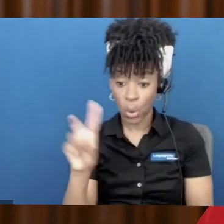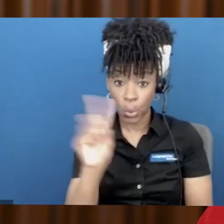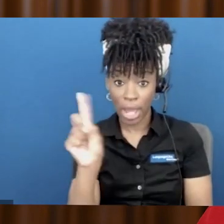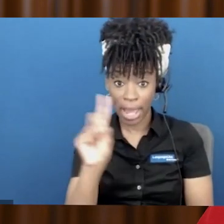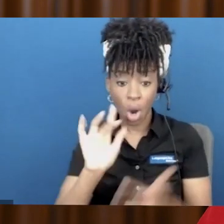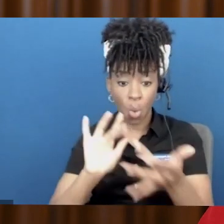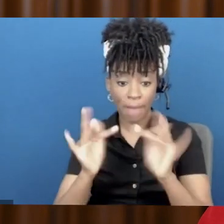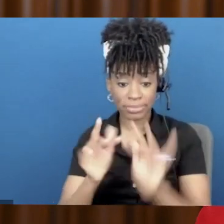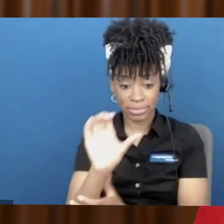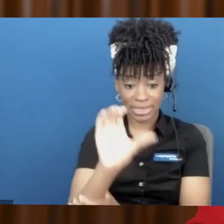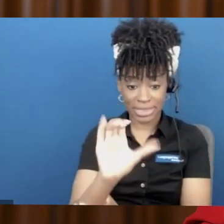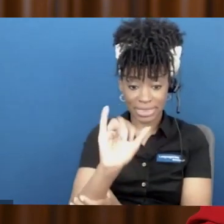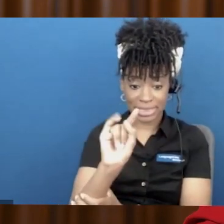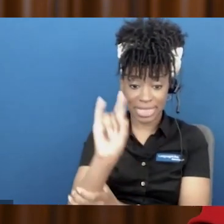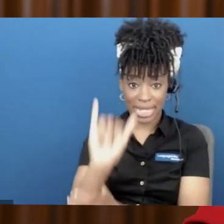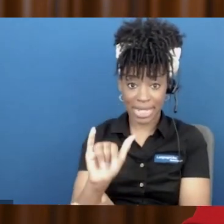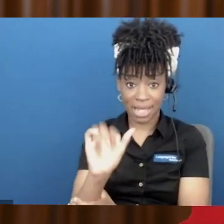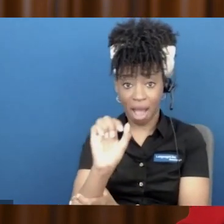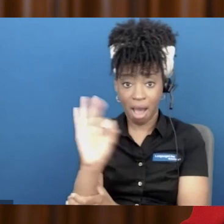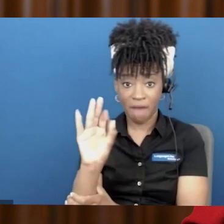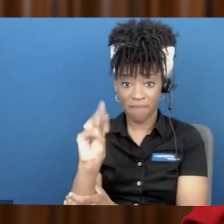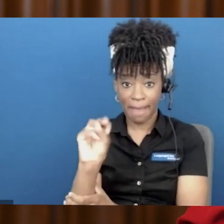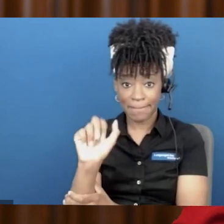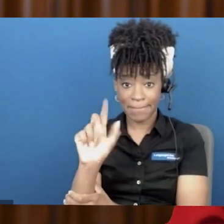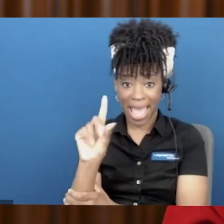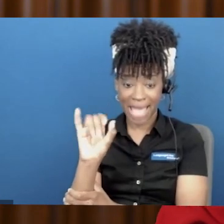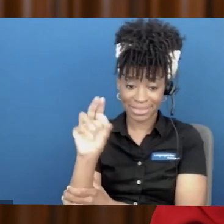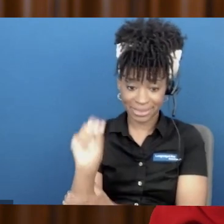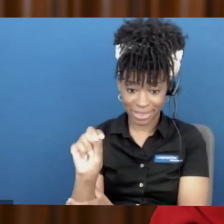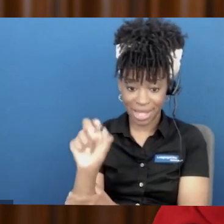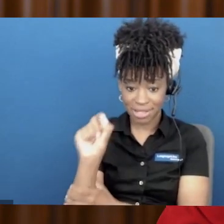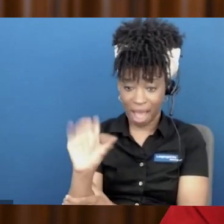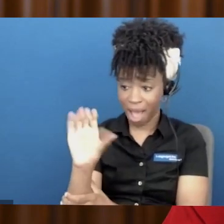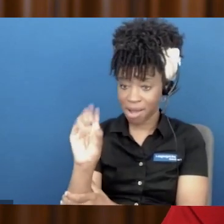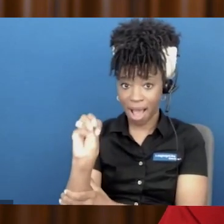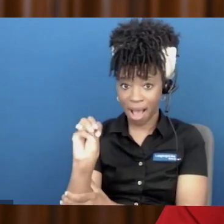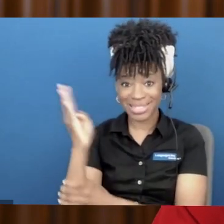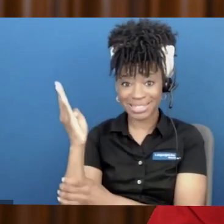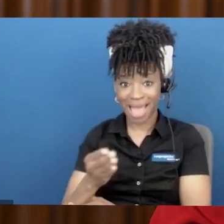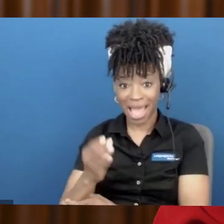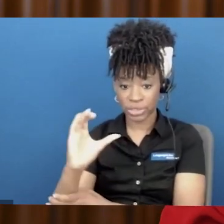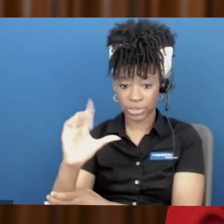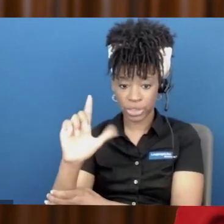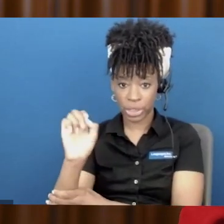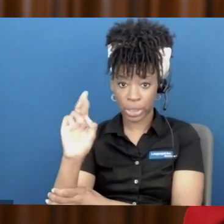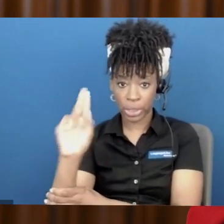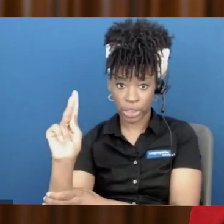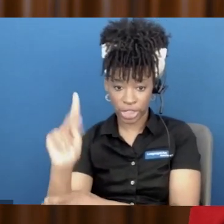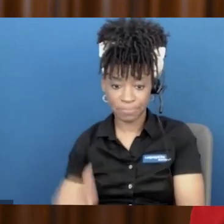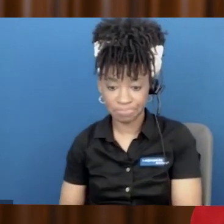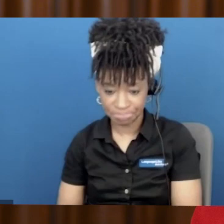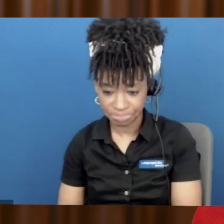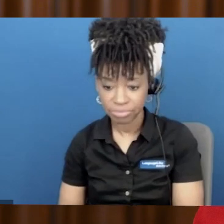cityofmadison.com/clerk. With MMSD's plans to start the year with virtual learning, we are working shoulder to shoulder with